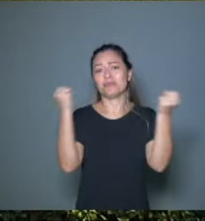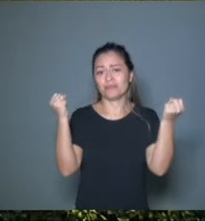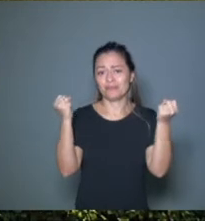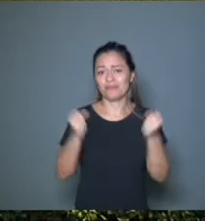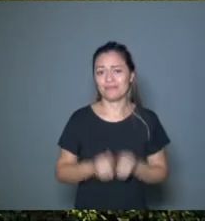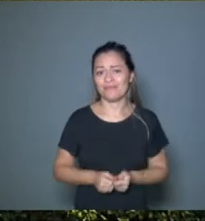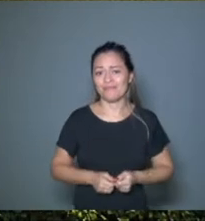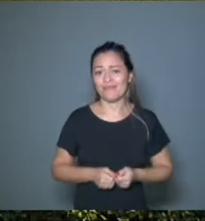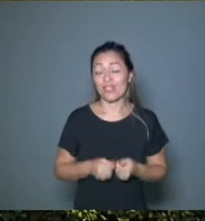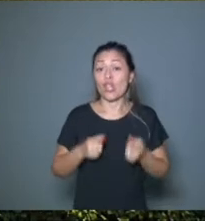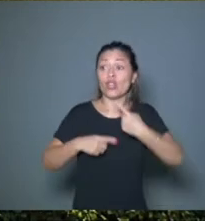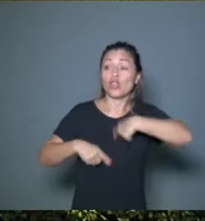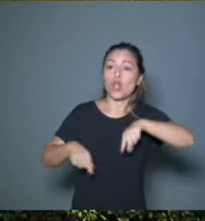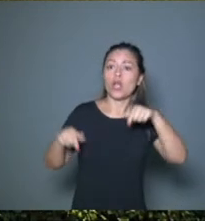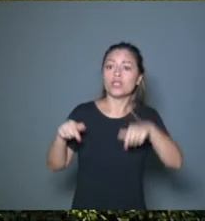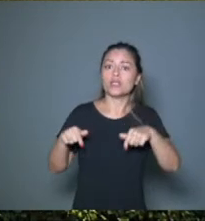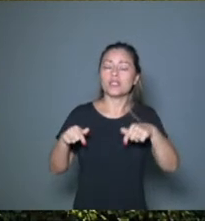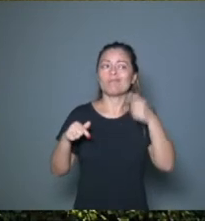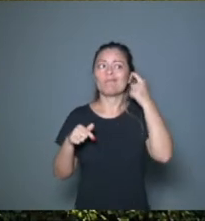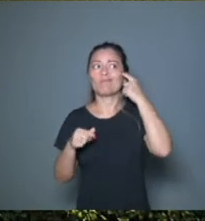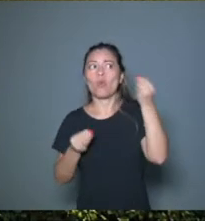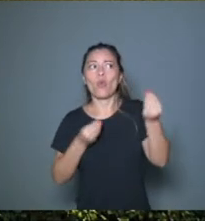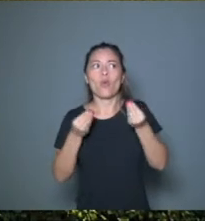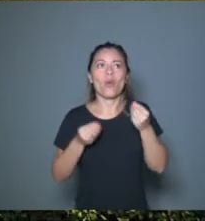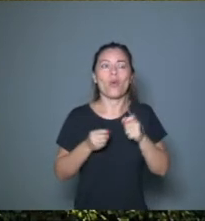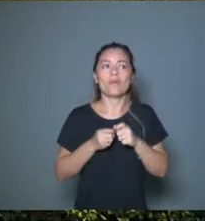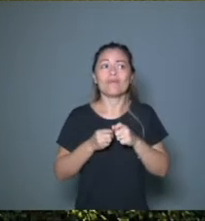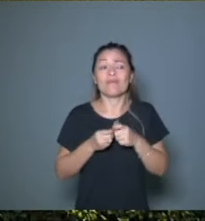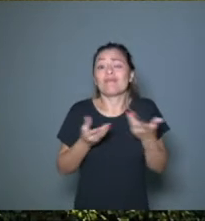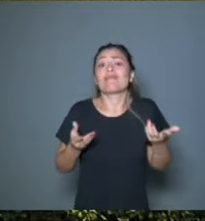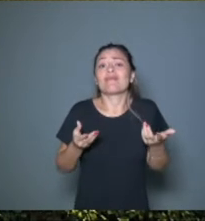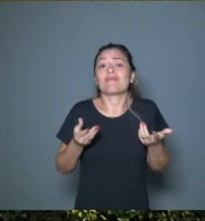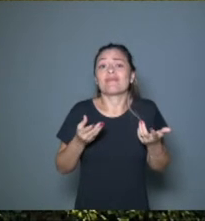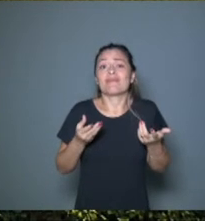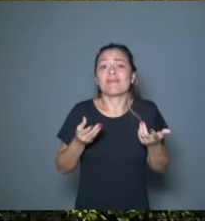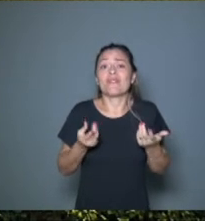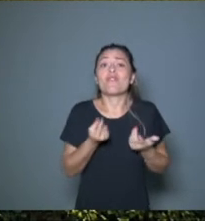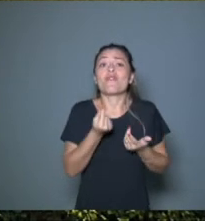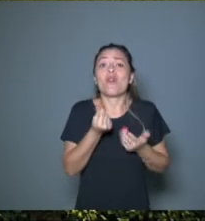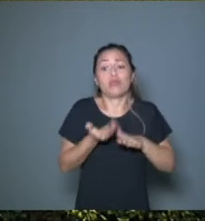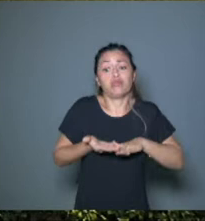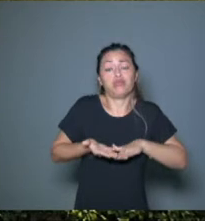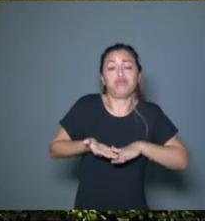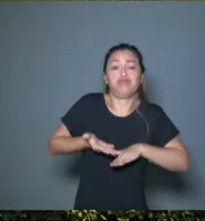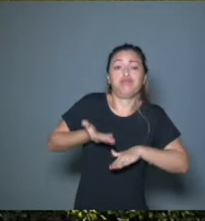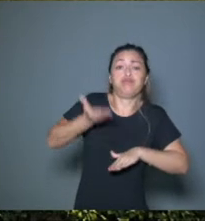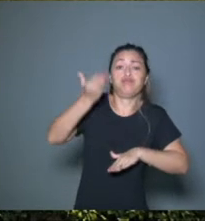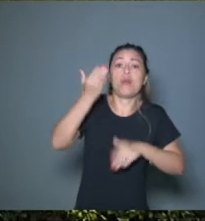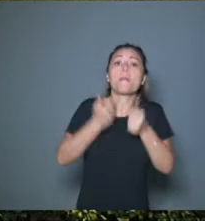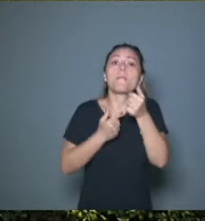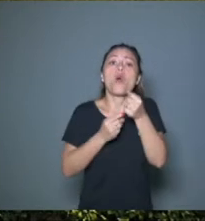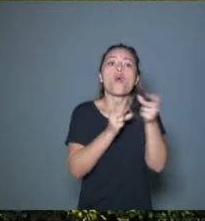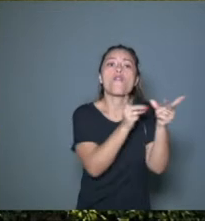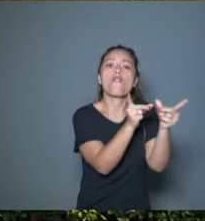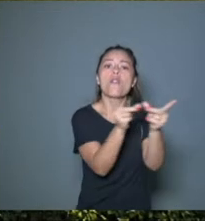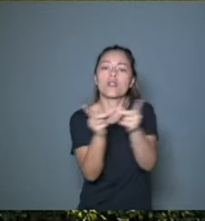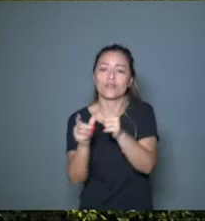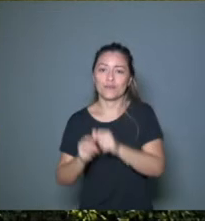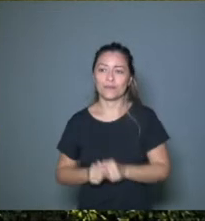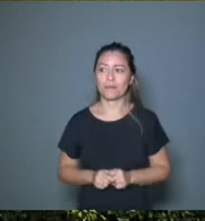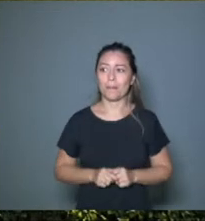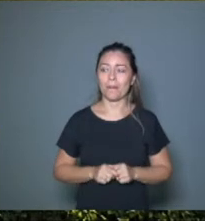this year. And it's likely that they won't. So there is an expectations of lower supply and higher